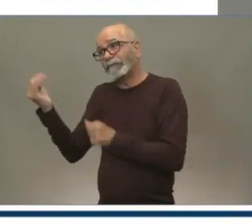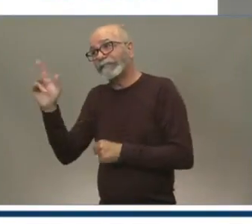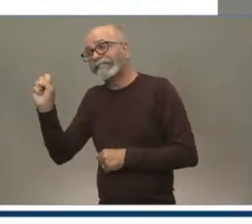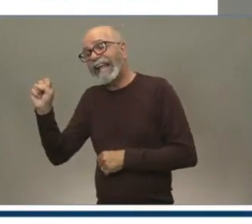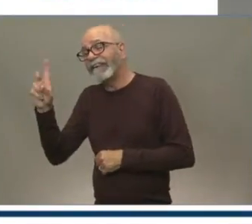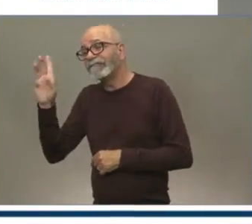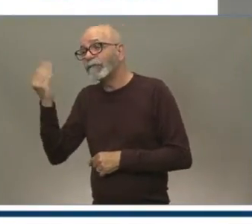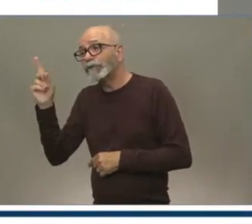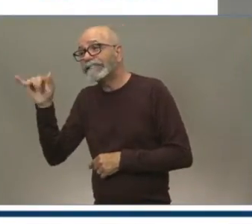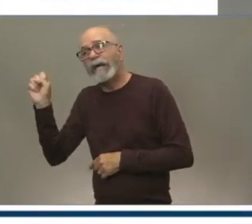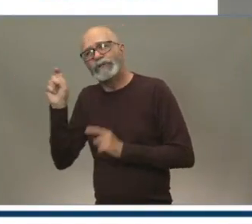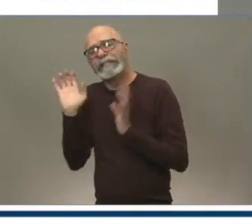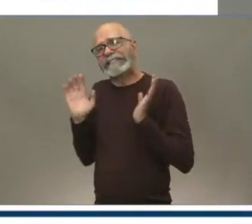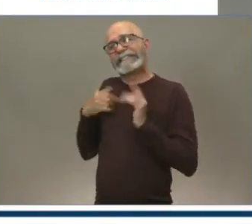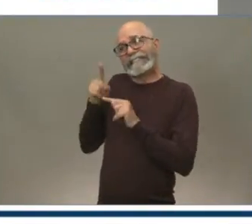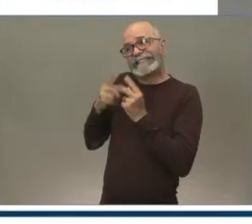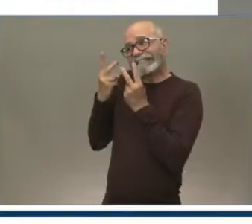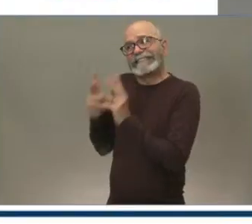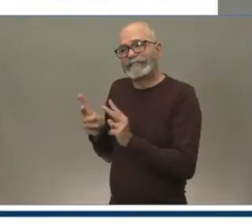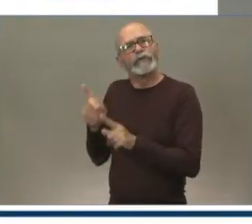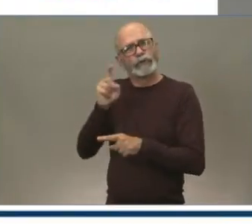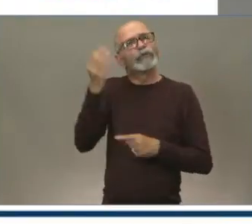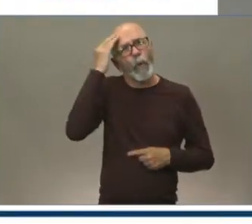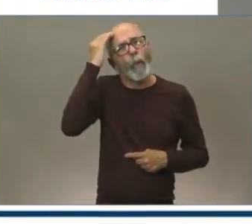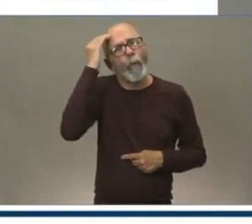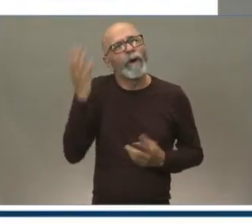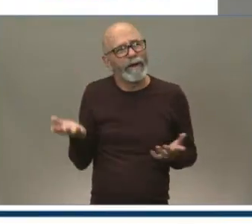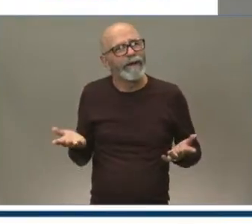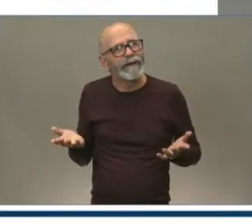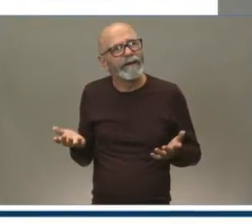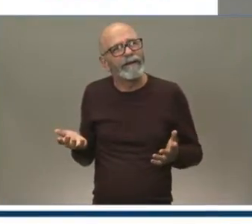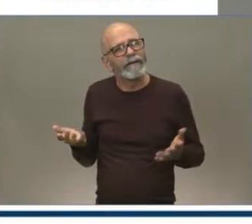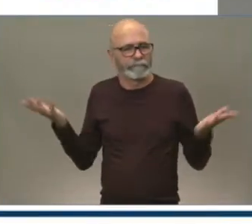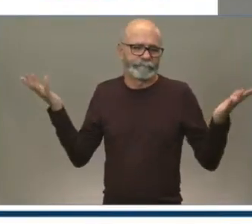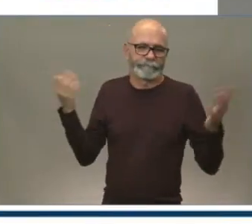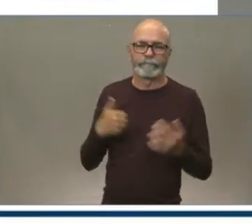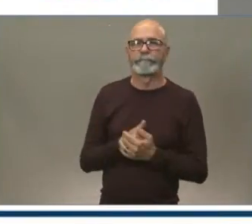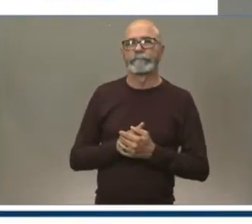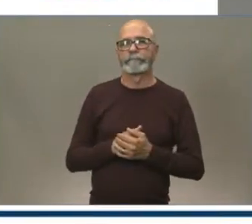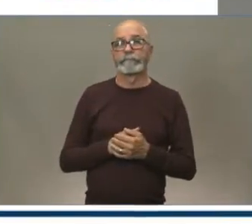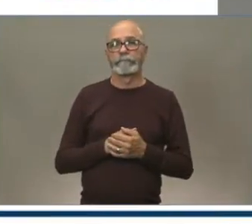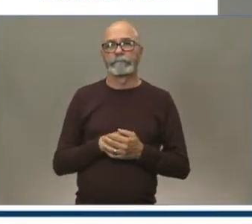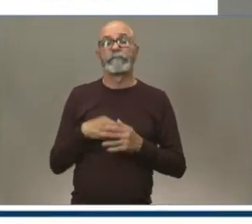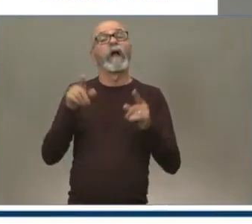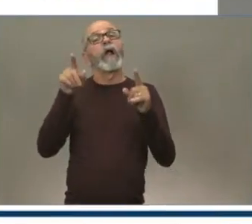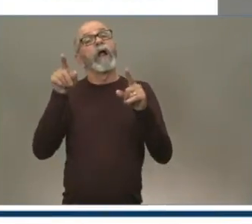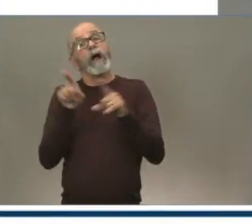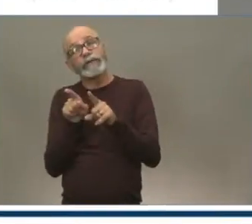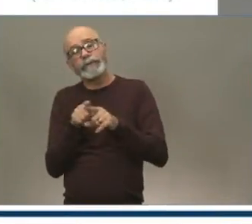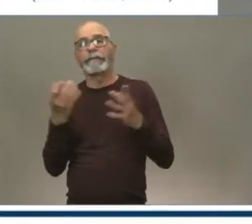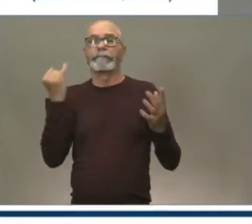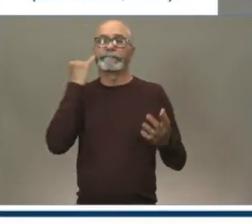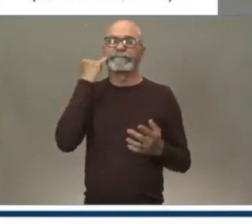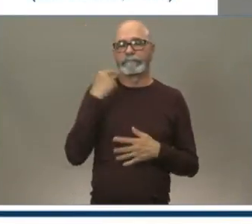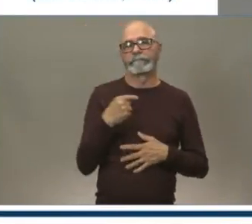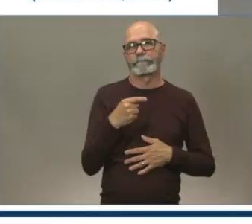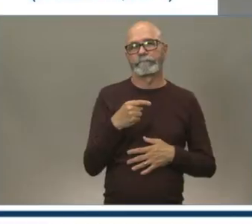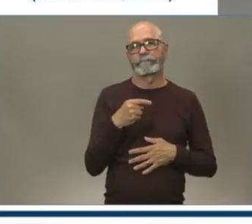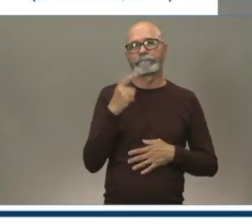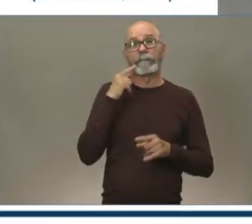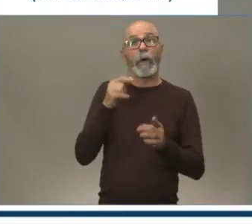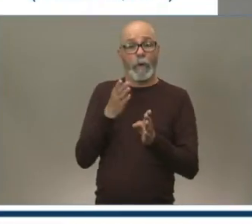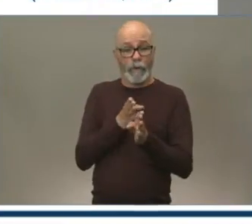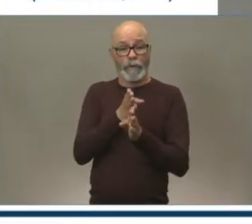but by being very careful that they don't come into contact with those visitors. The other piece of this, of course, is we're shutting down our borders to